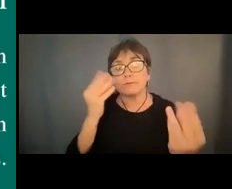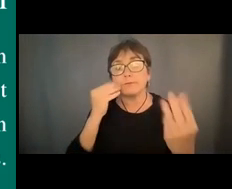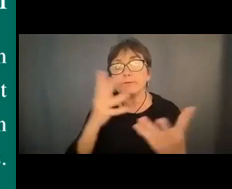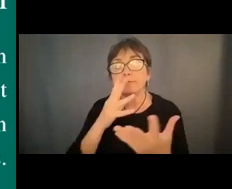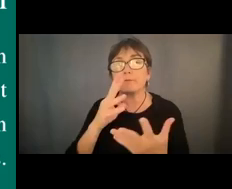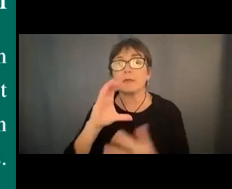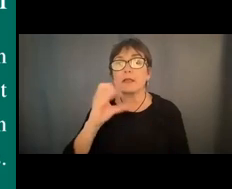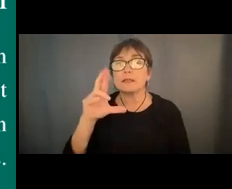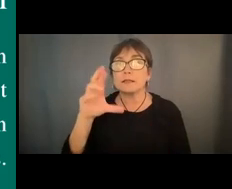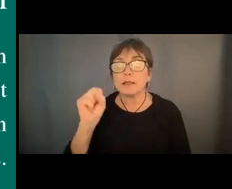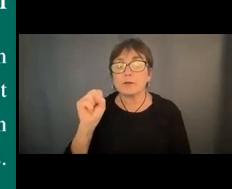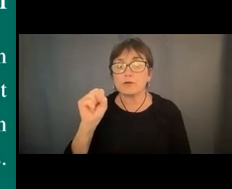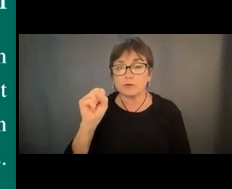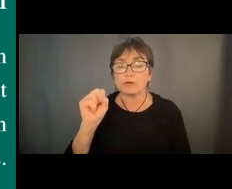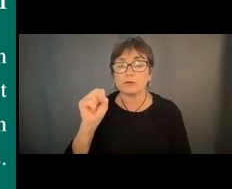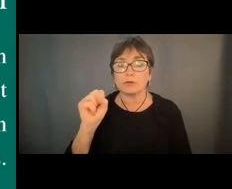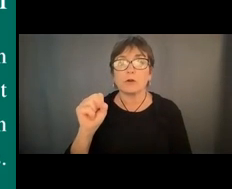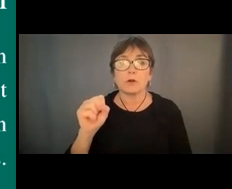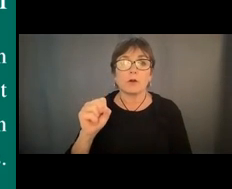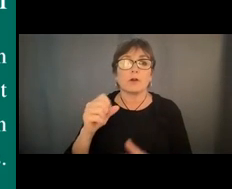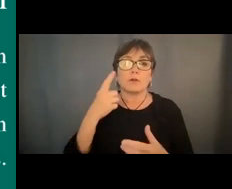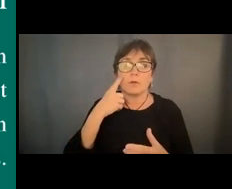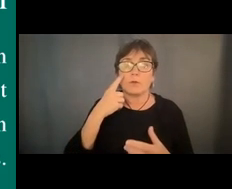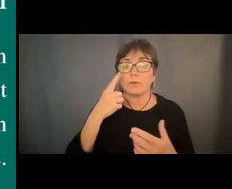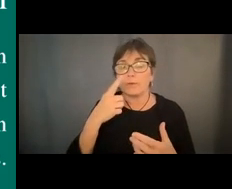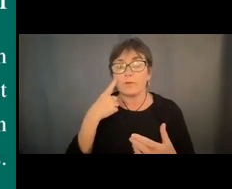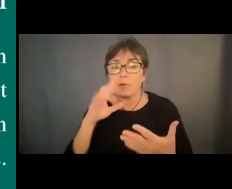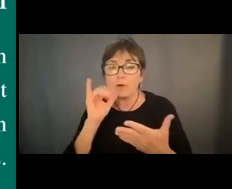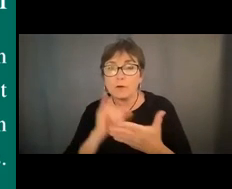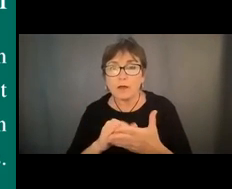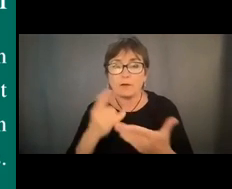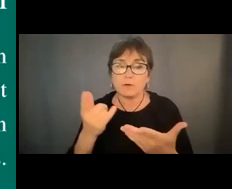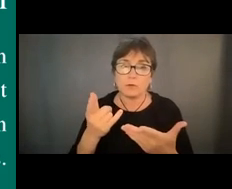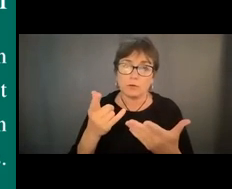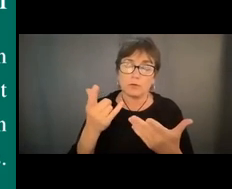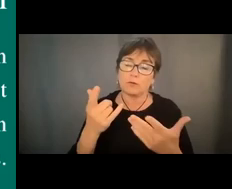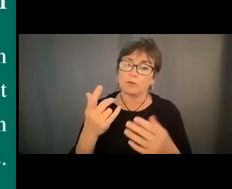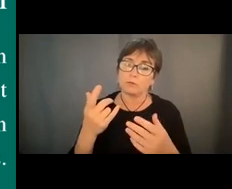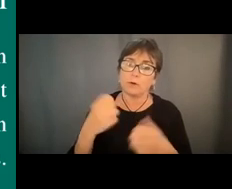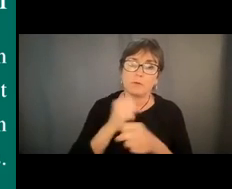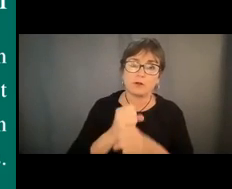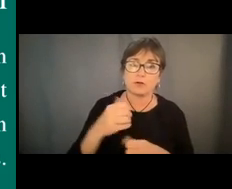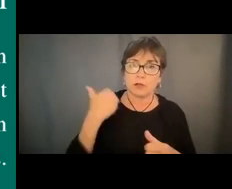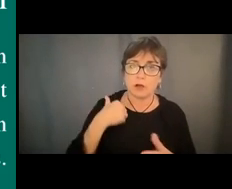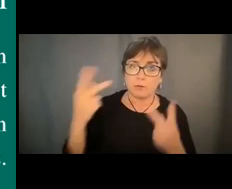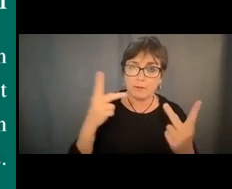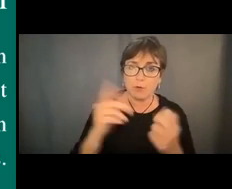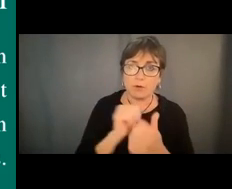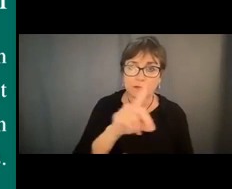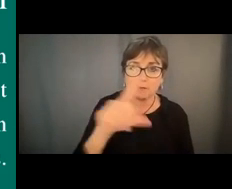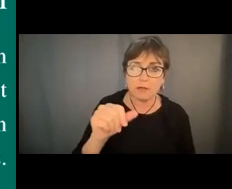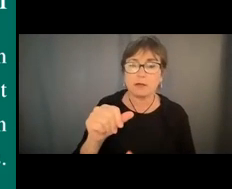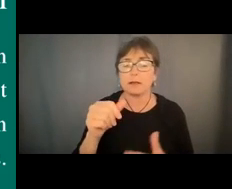regarding the transition and increase the capacity to serve youth and young adults with disabilities and their